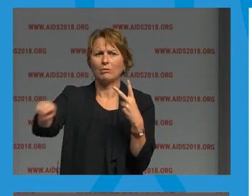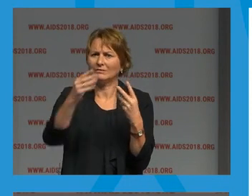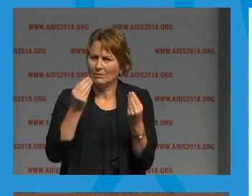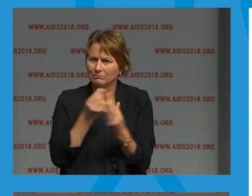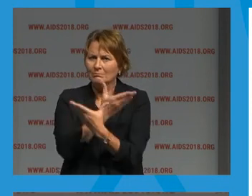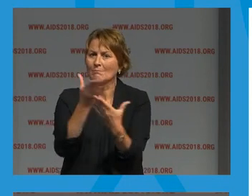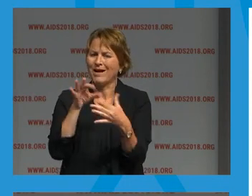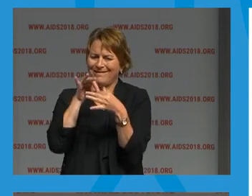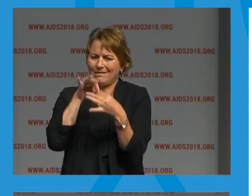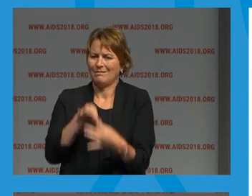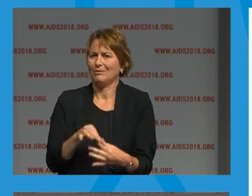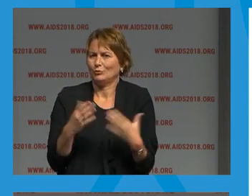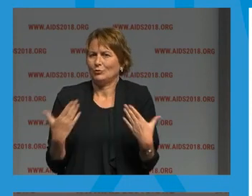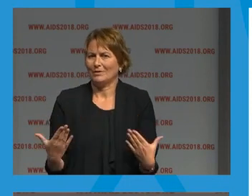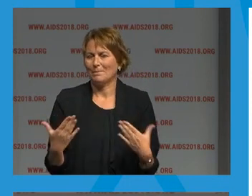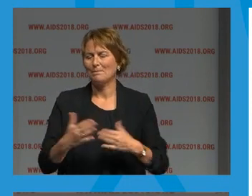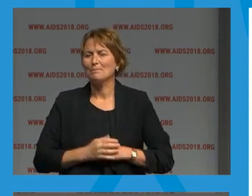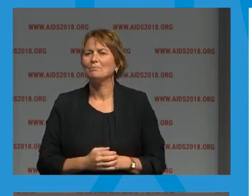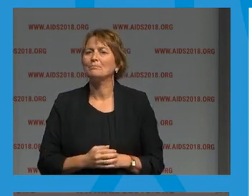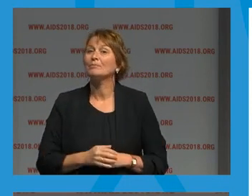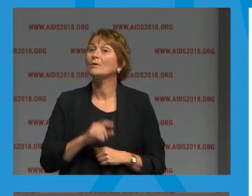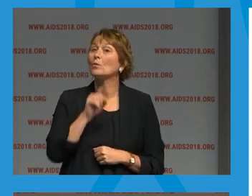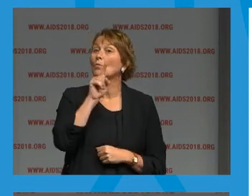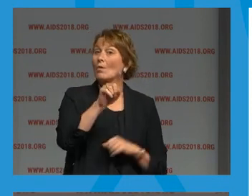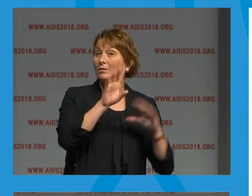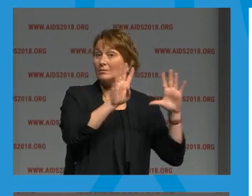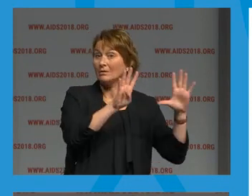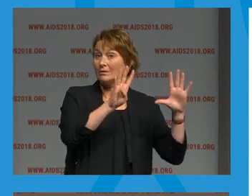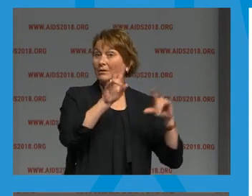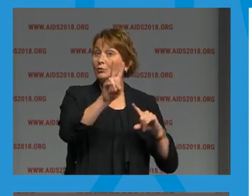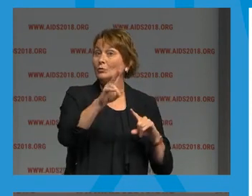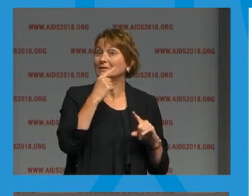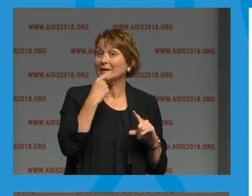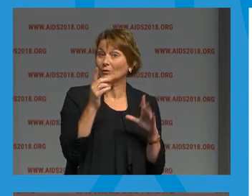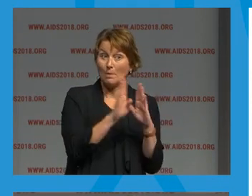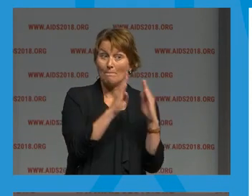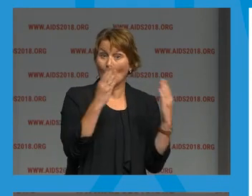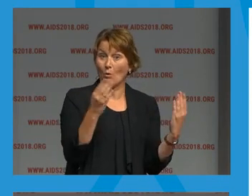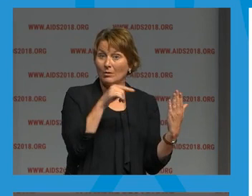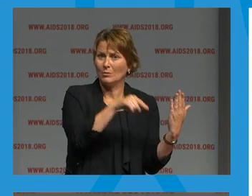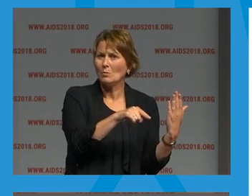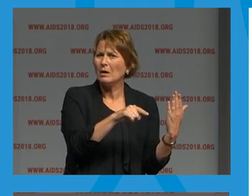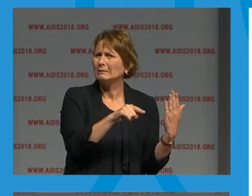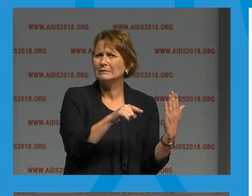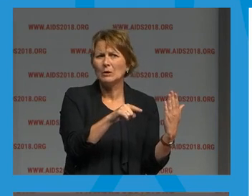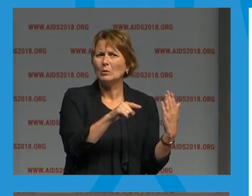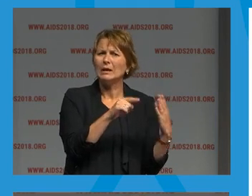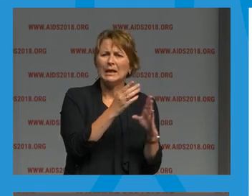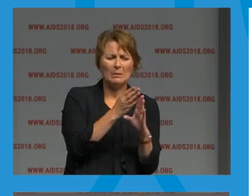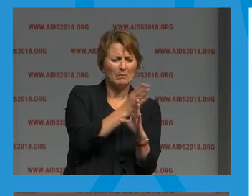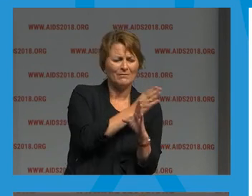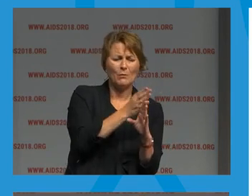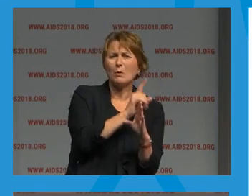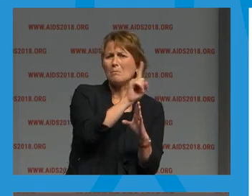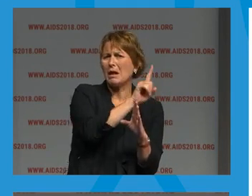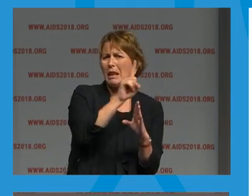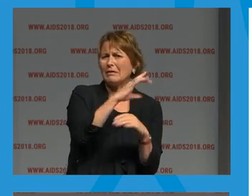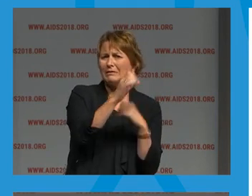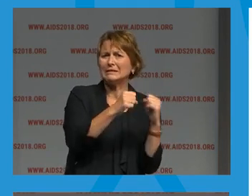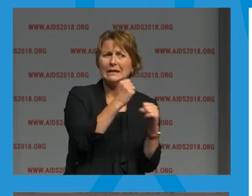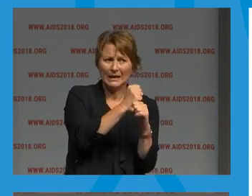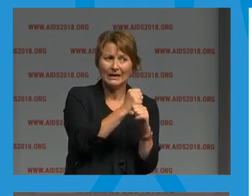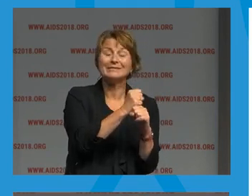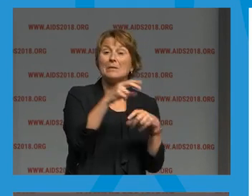today. He said in 92, and this was just really 11 years into the pandemic, that